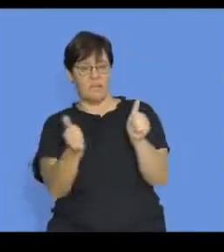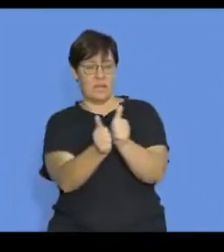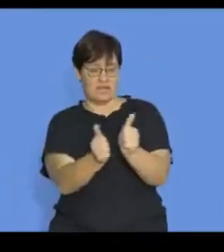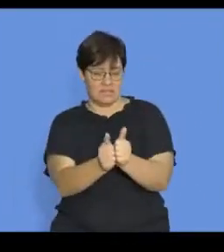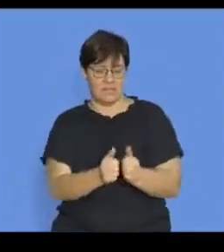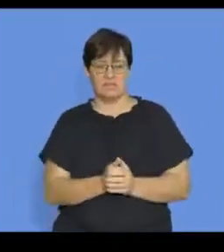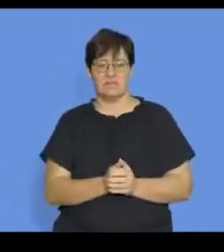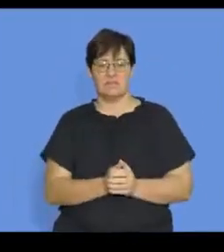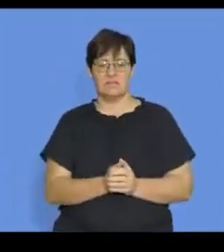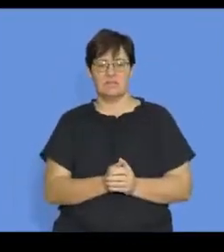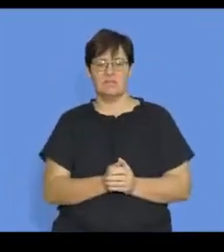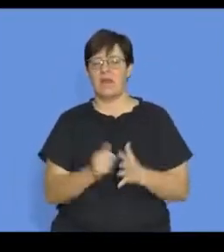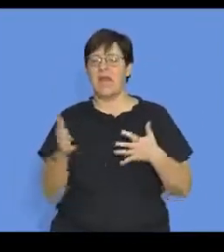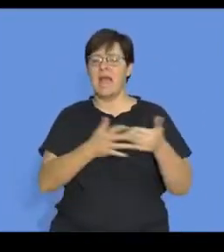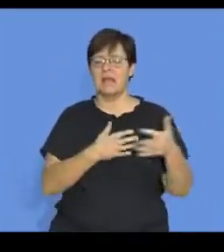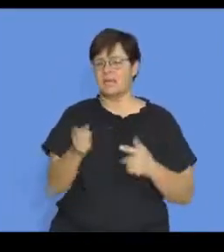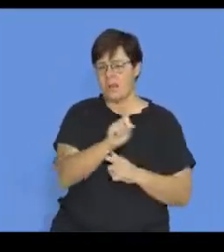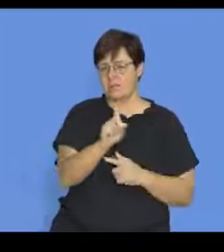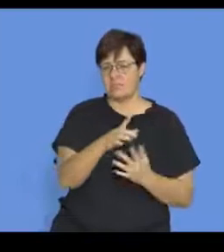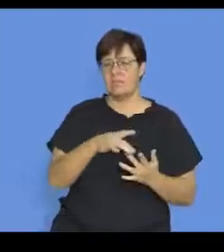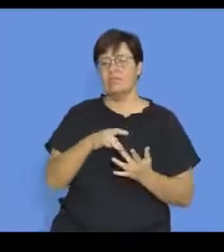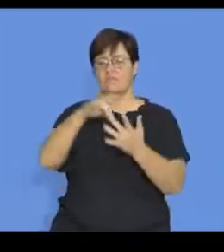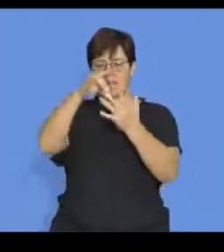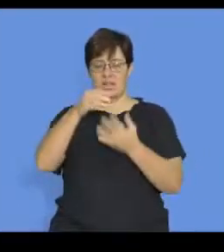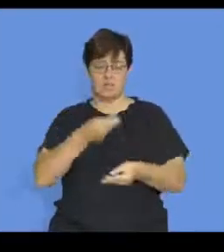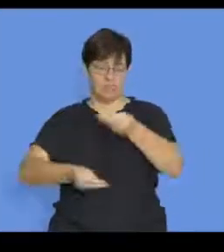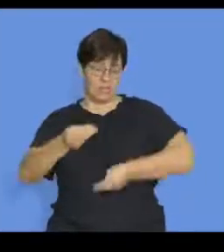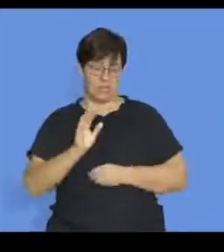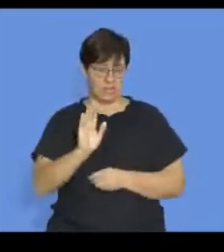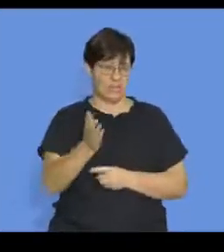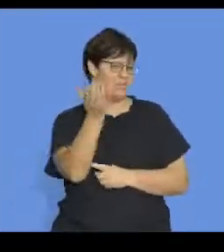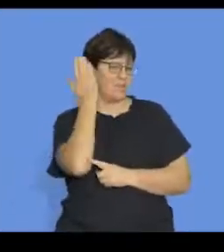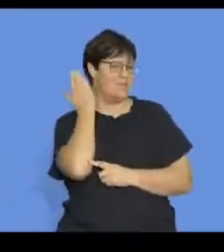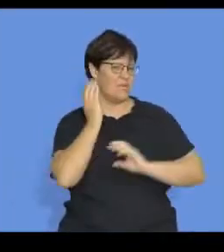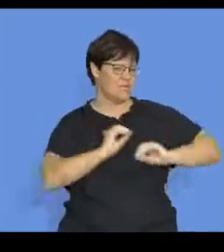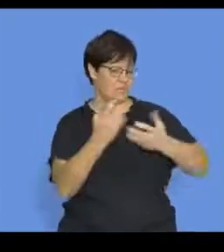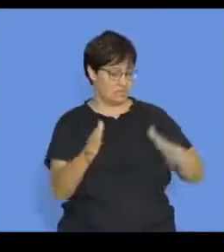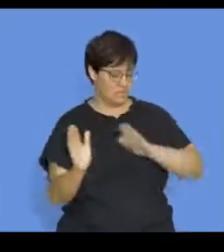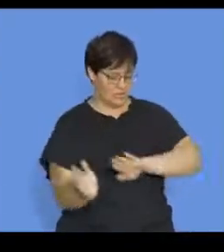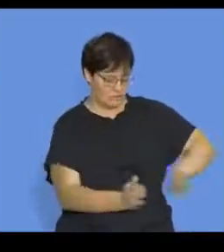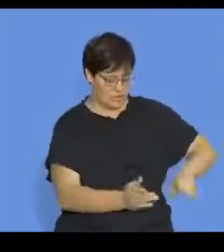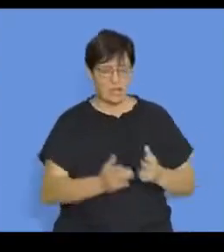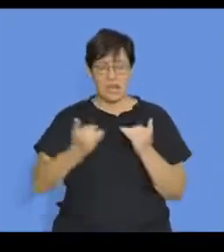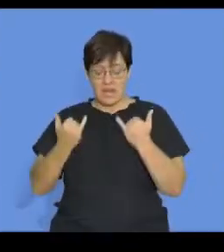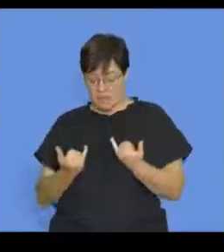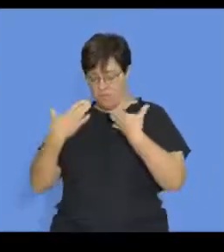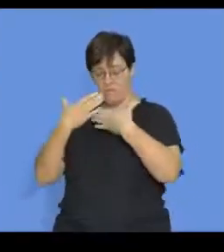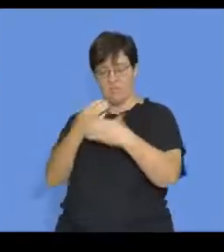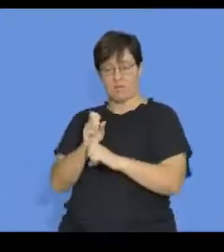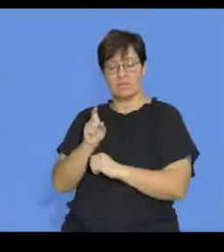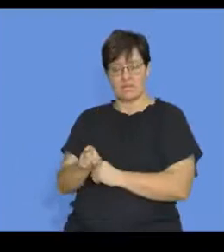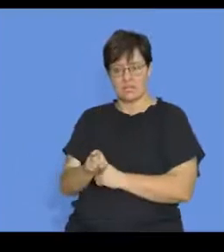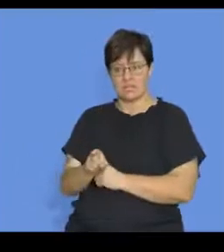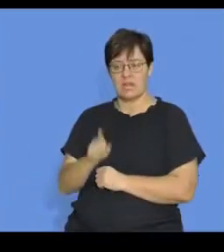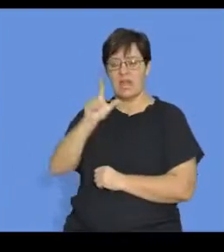partnerships, so obviously we dealt with unique transactions in our previous lesson, and now we're focusing